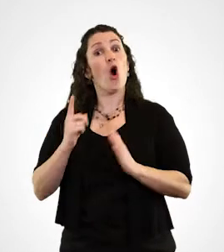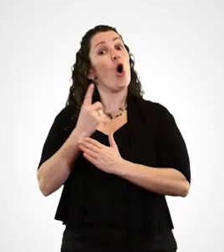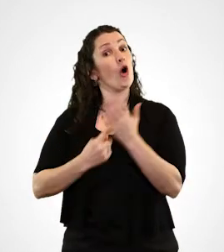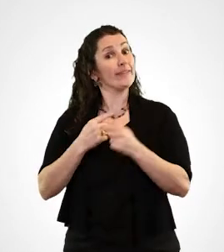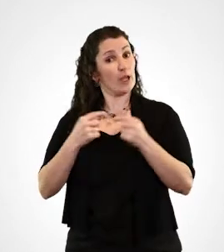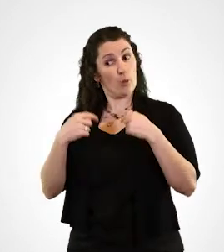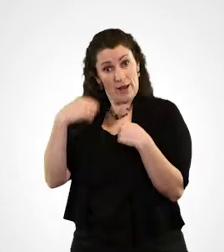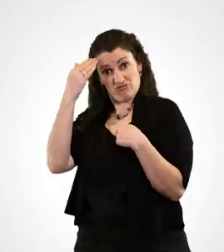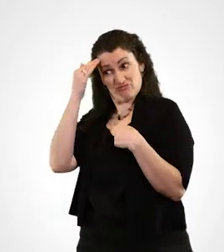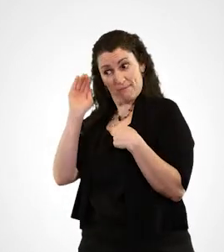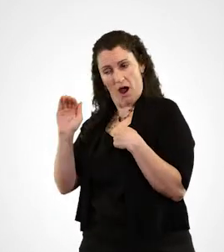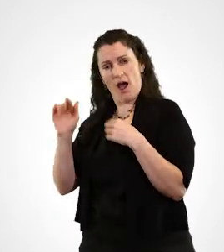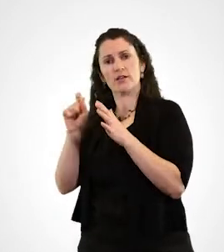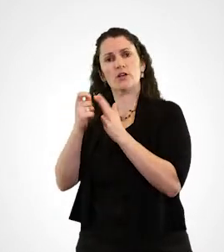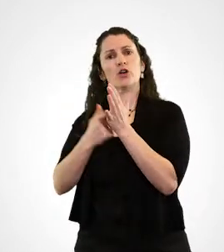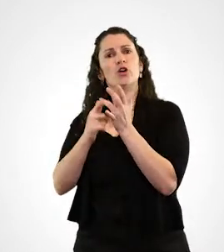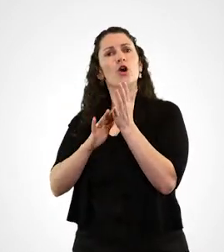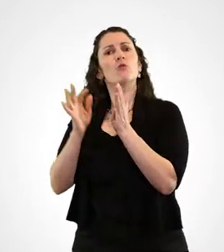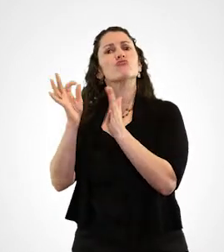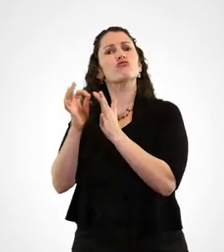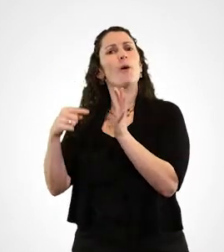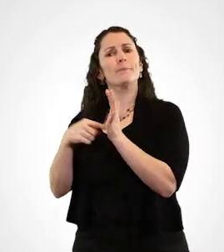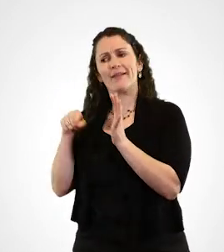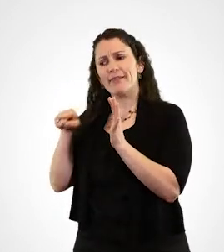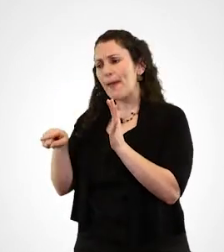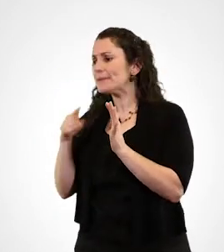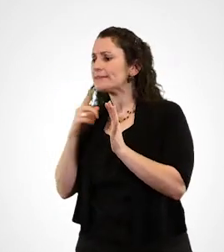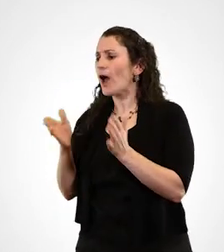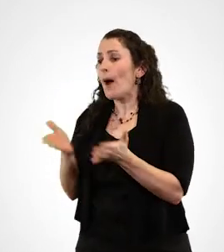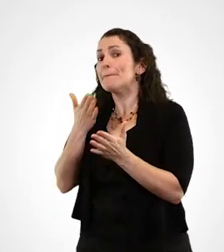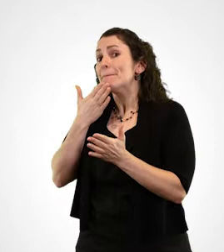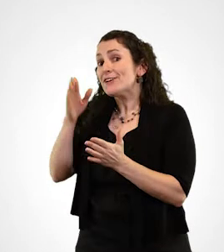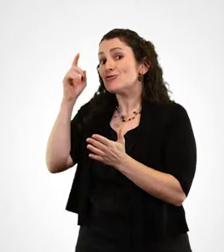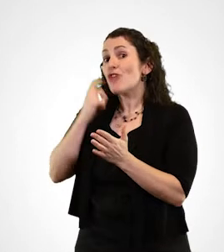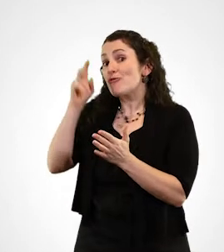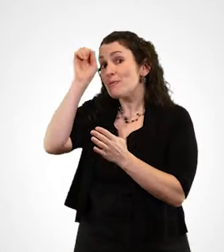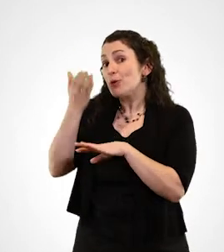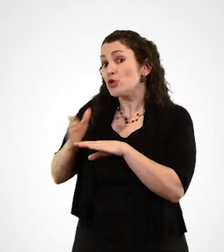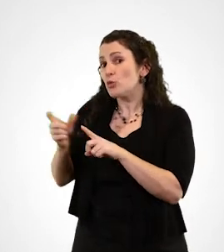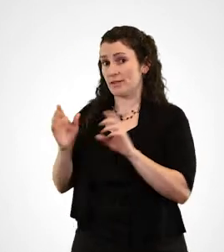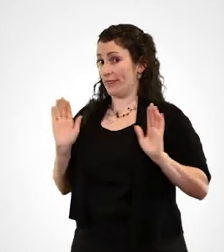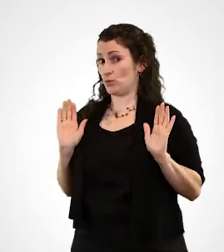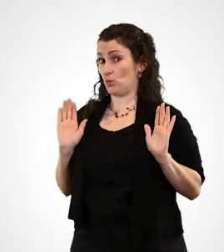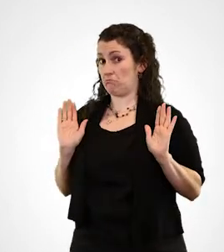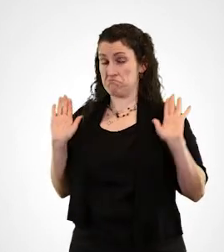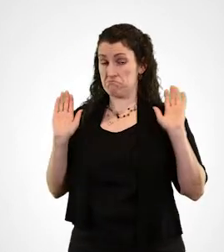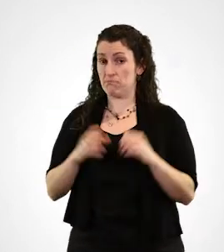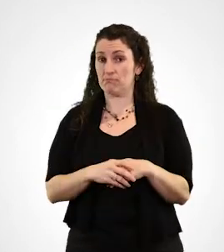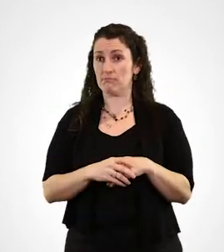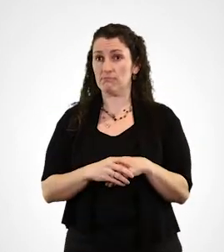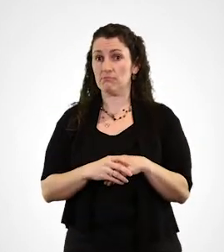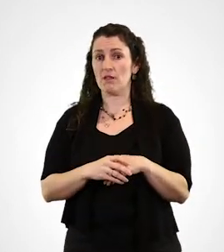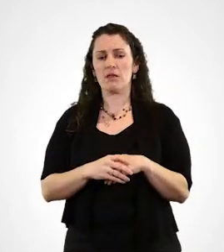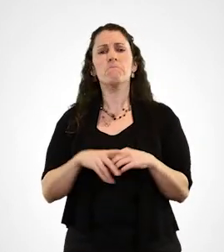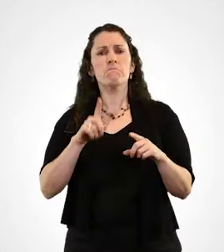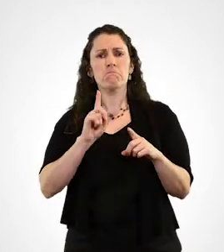prompt except, as I said before, where we said, oh, try to use the new words you've learned. The fewest new words were 3, but